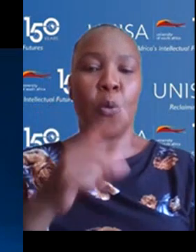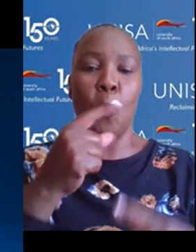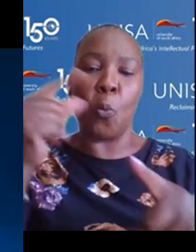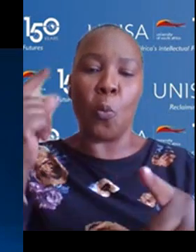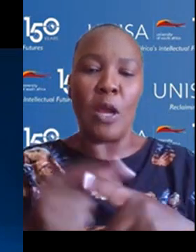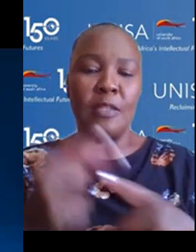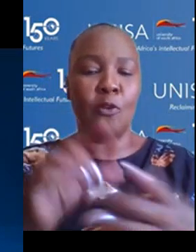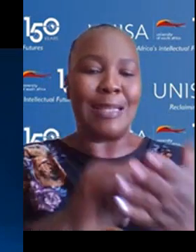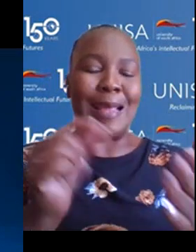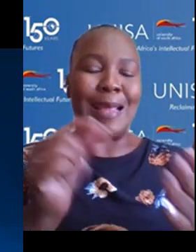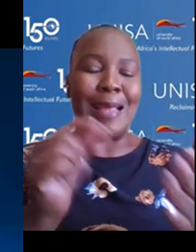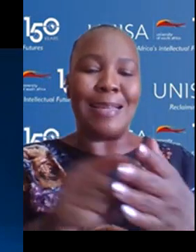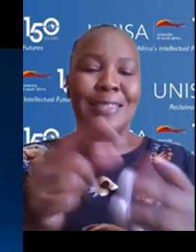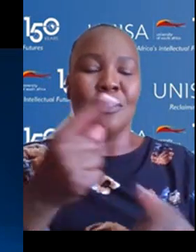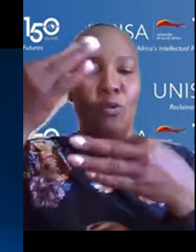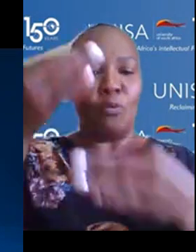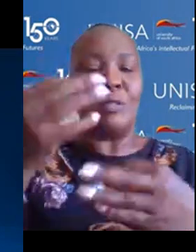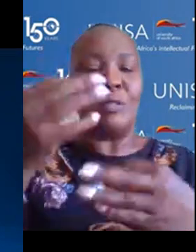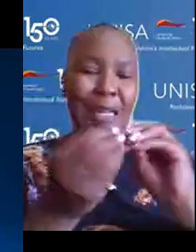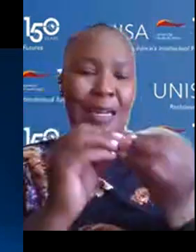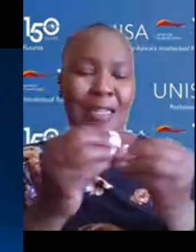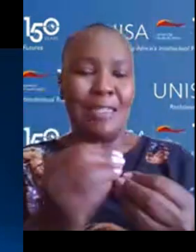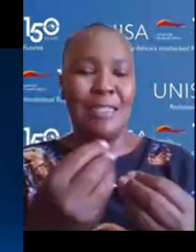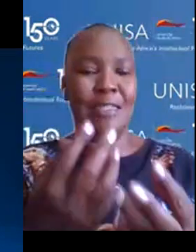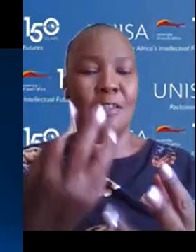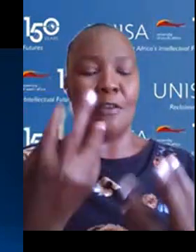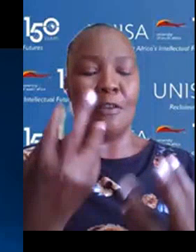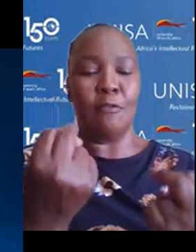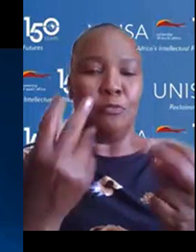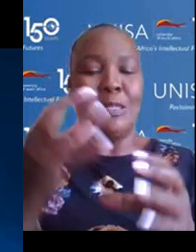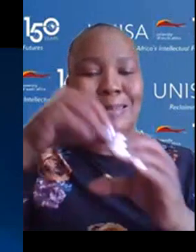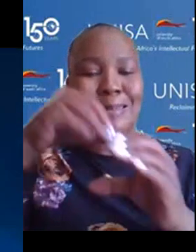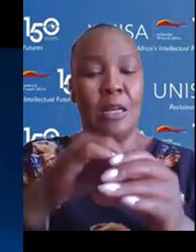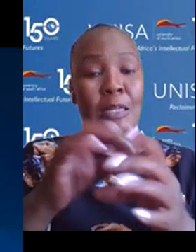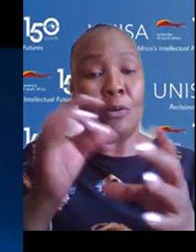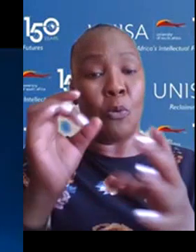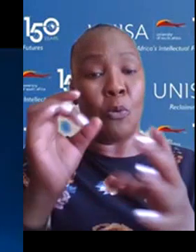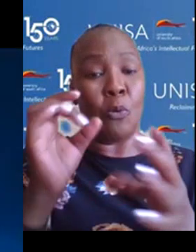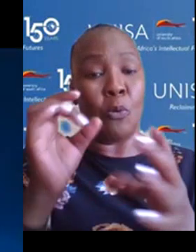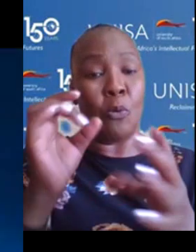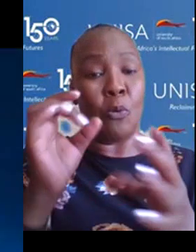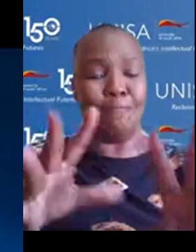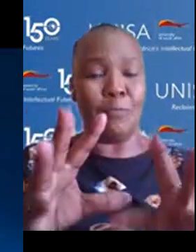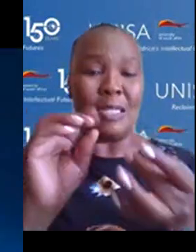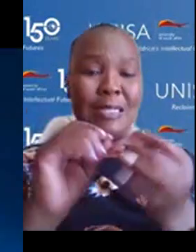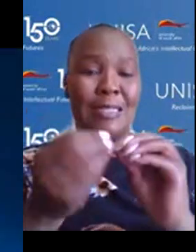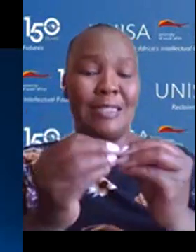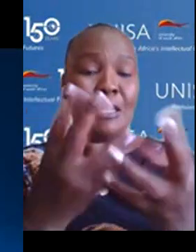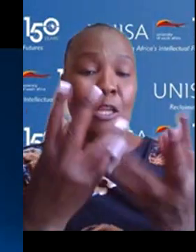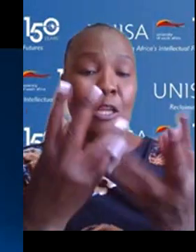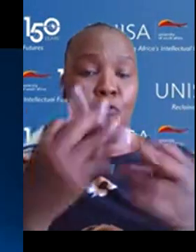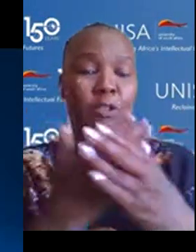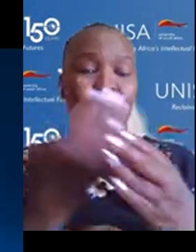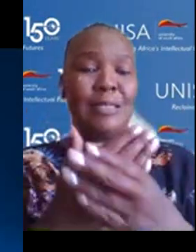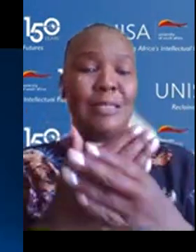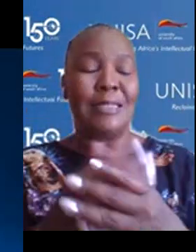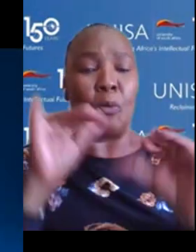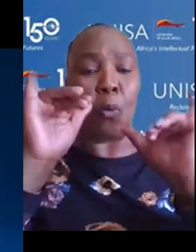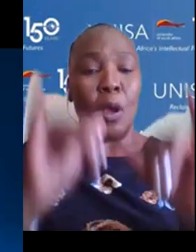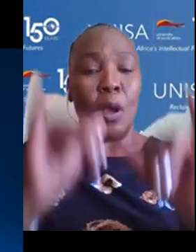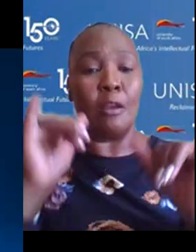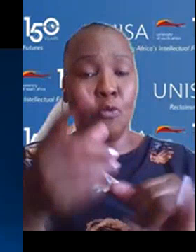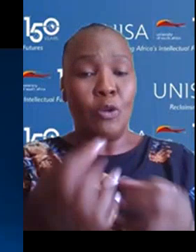document, it will create a document in your folder. Once it is created, like when we created a new folder, it is waiting for you to rename